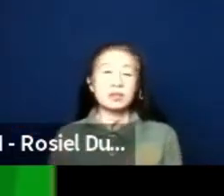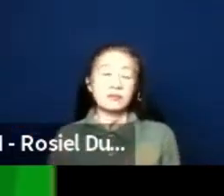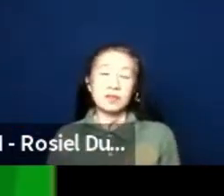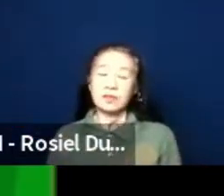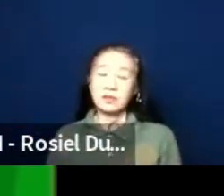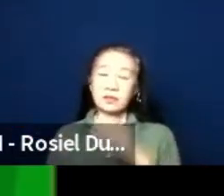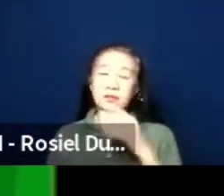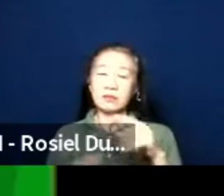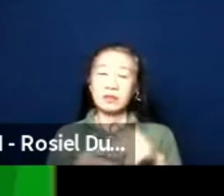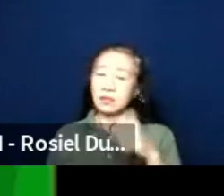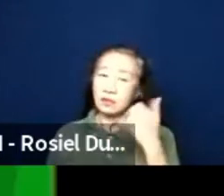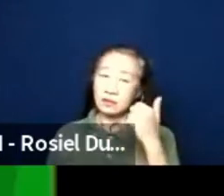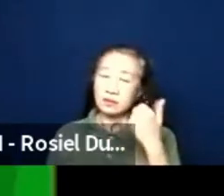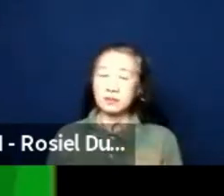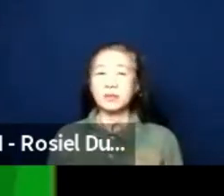schedule.